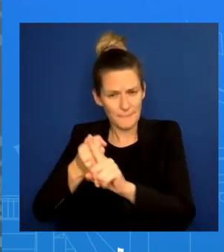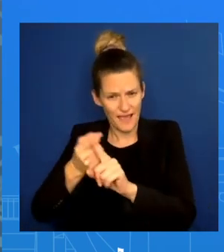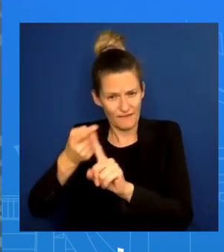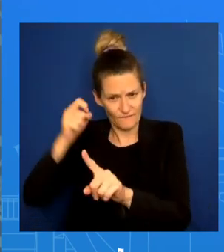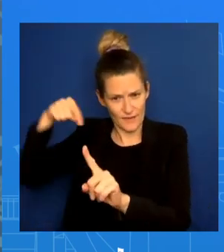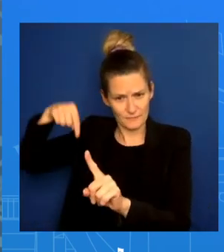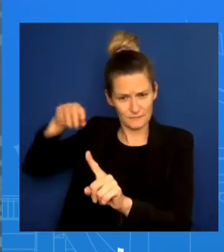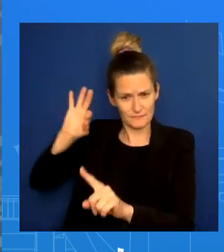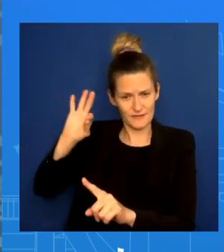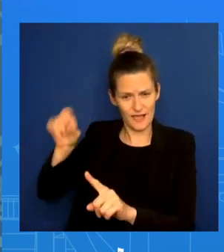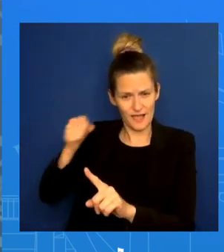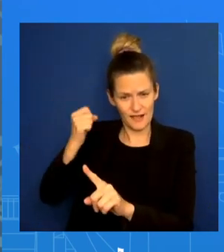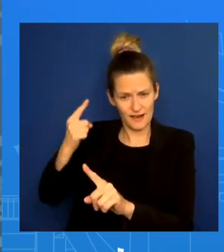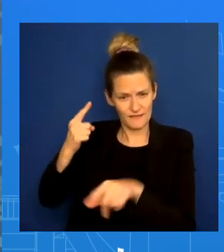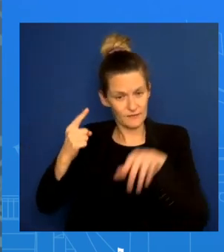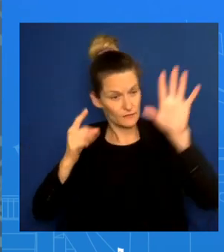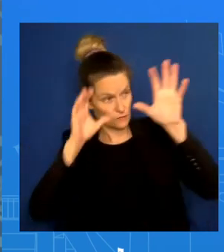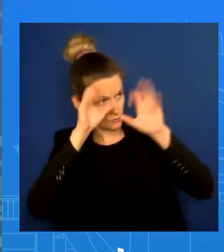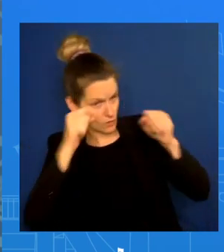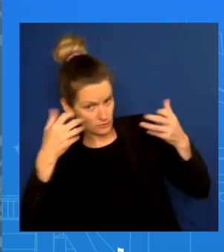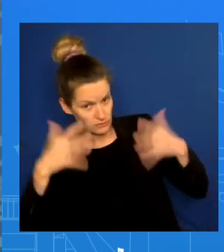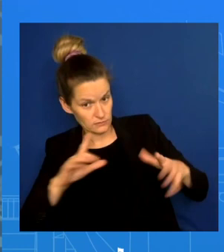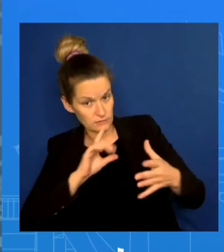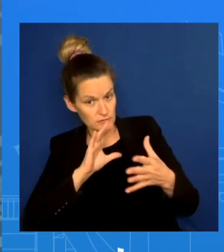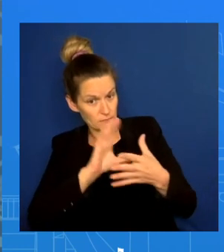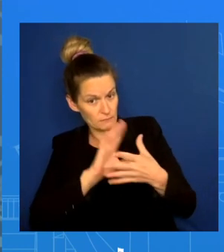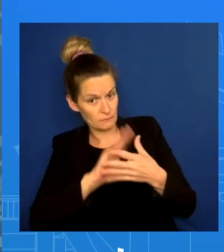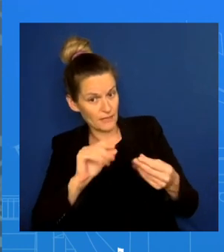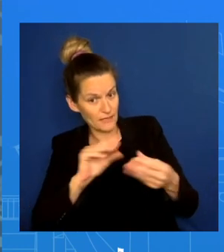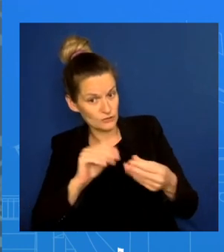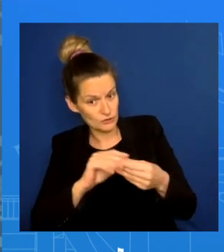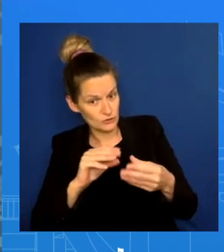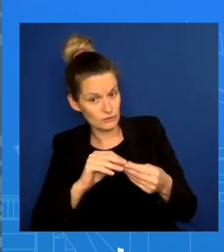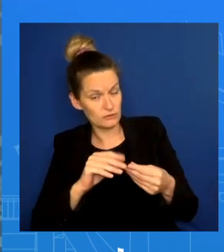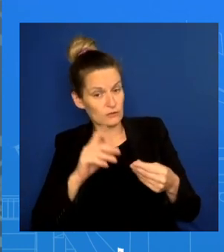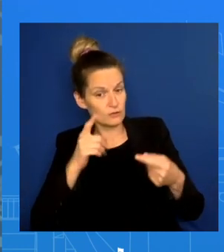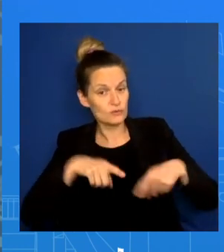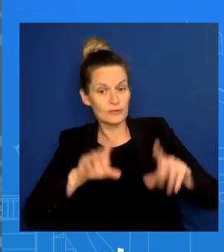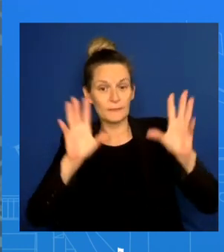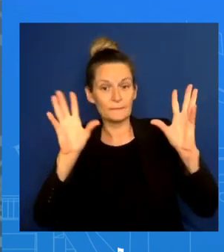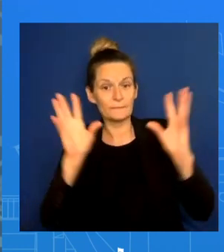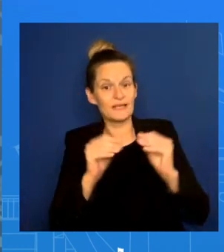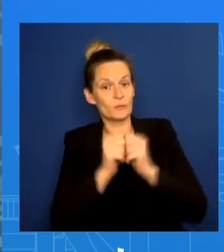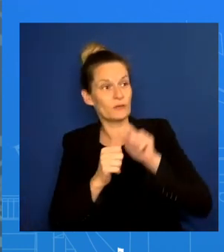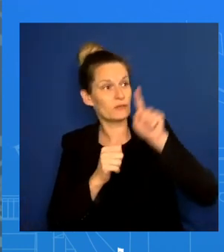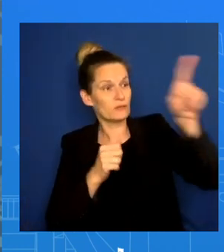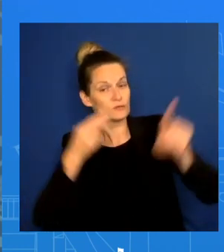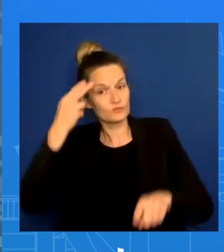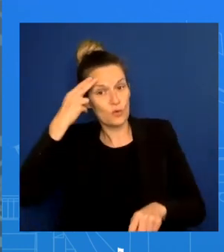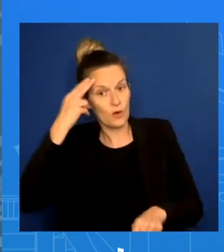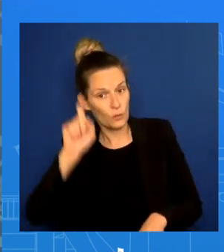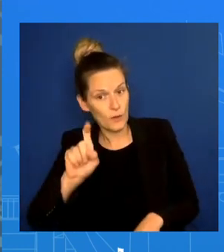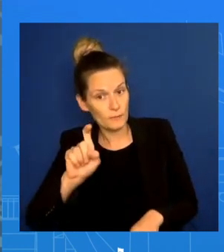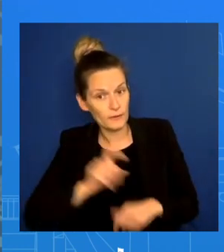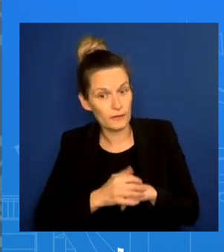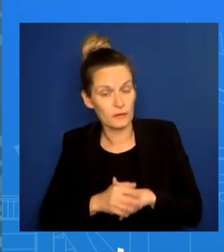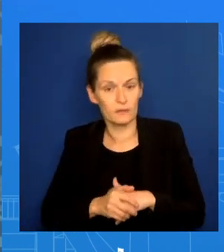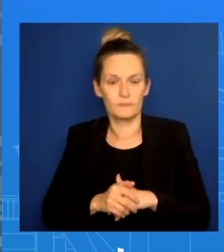that human rights and the defense of our national security interests abroad and at home were important